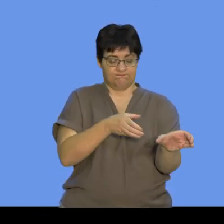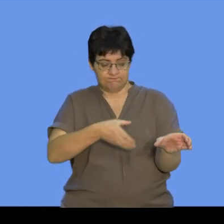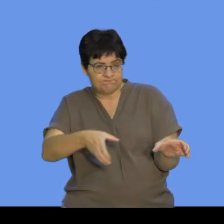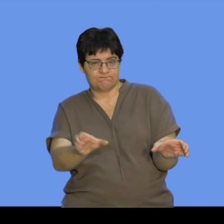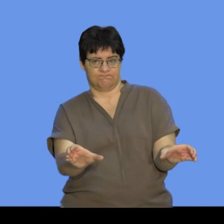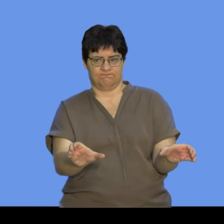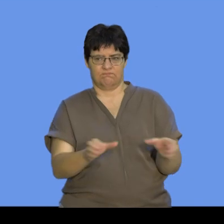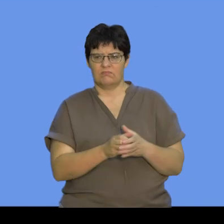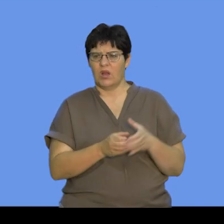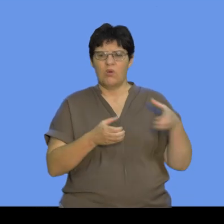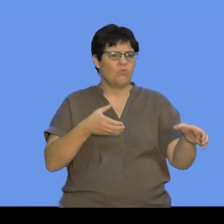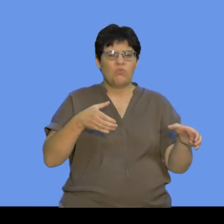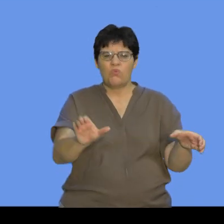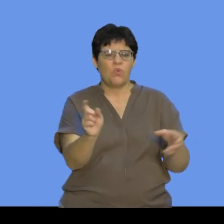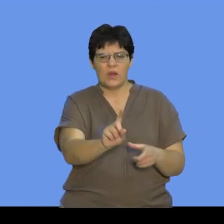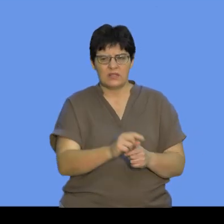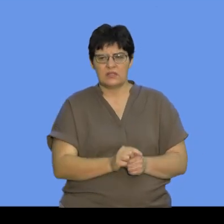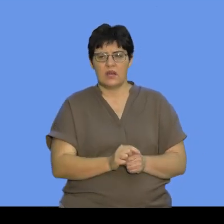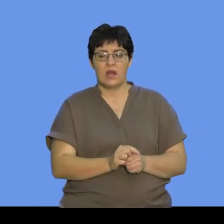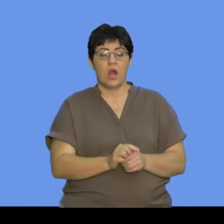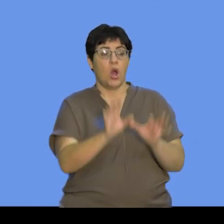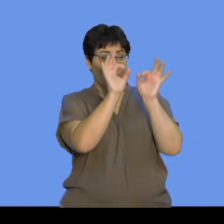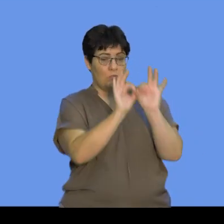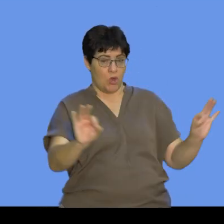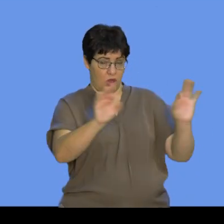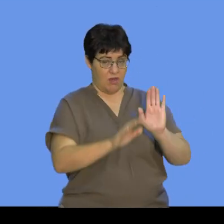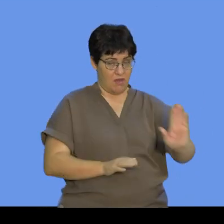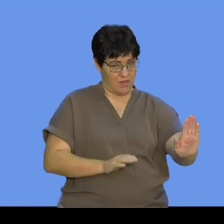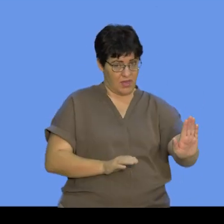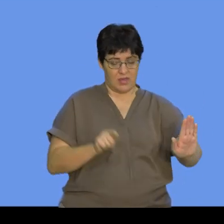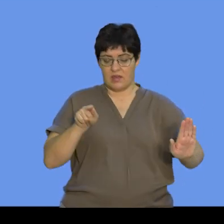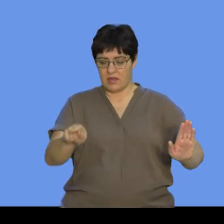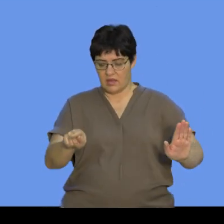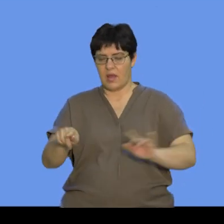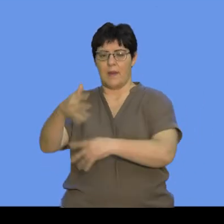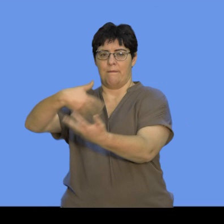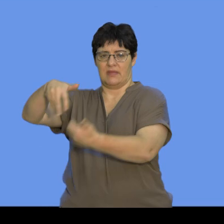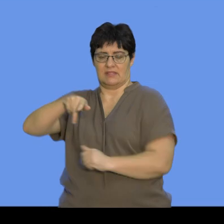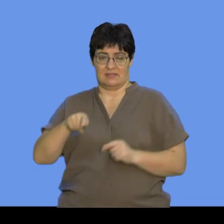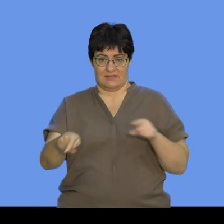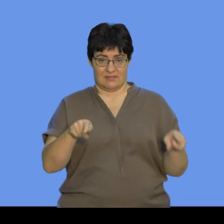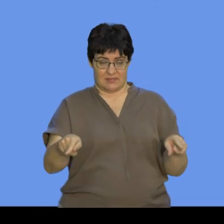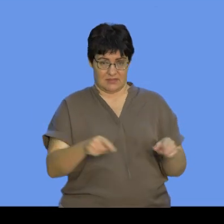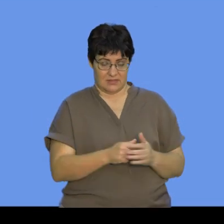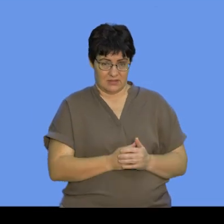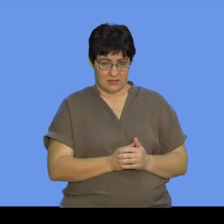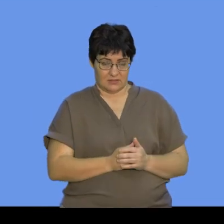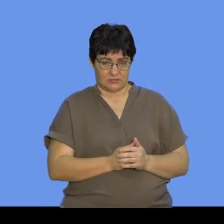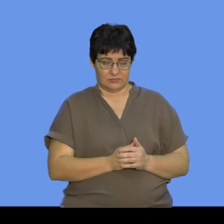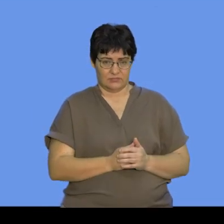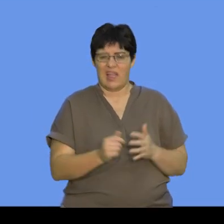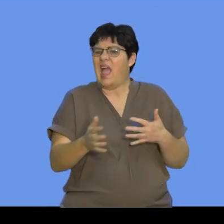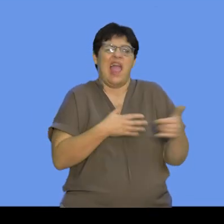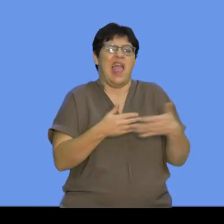what are these categories? We've got pure substances as well as impure substances. So, given any form of